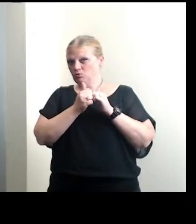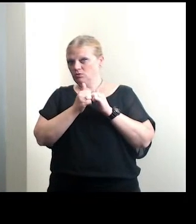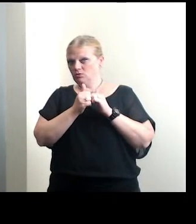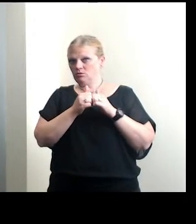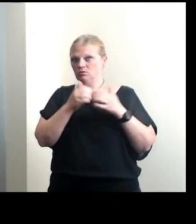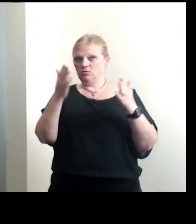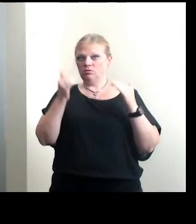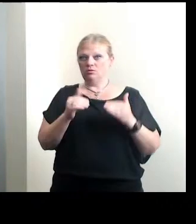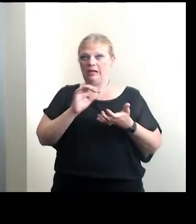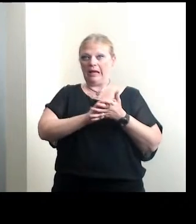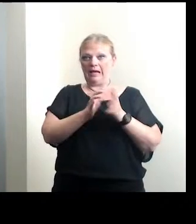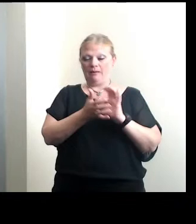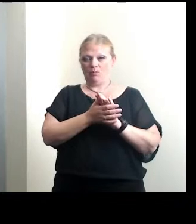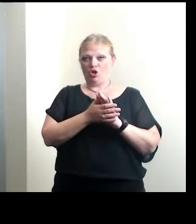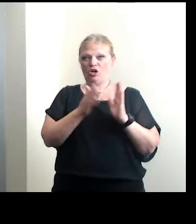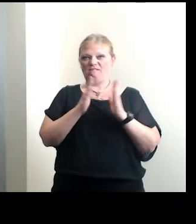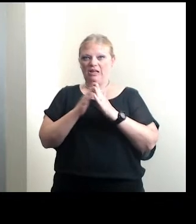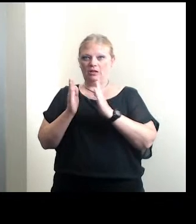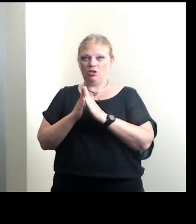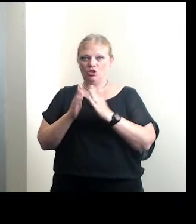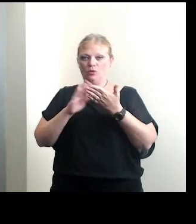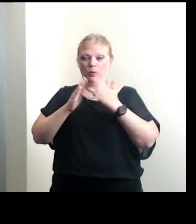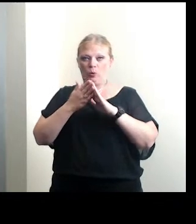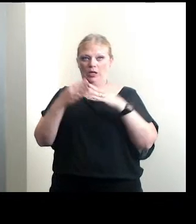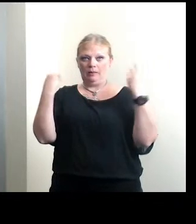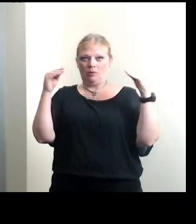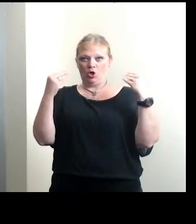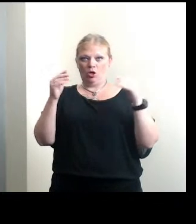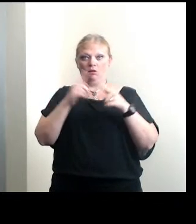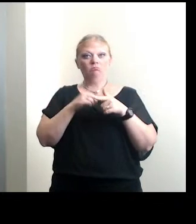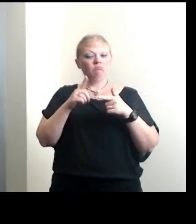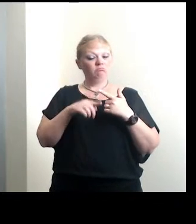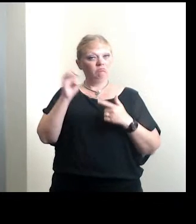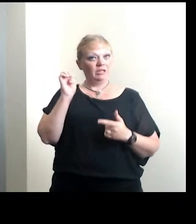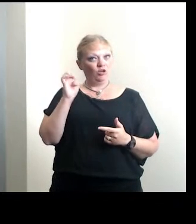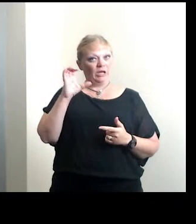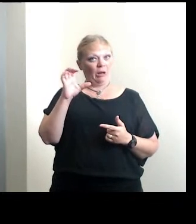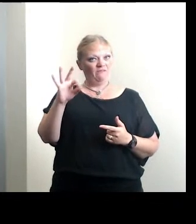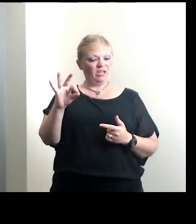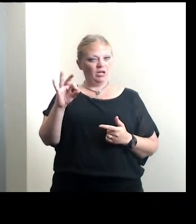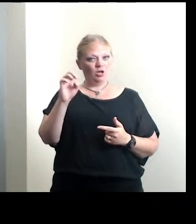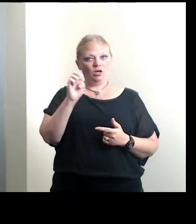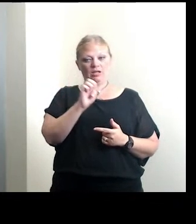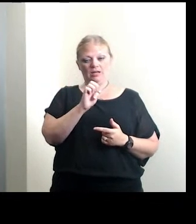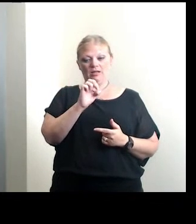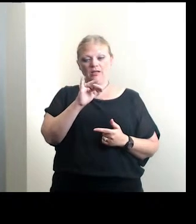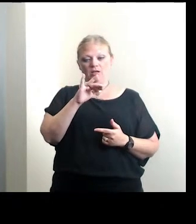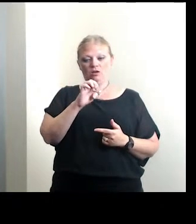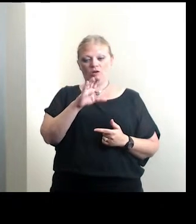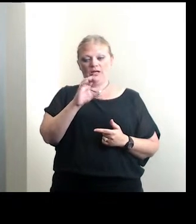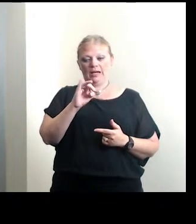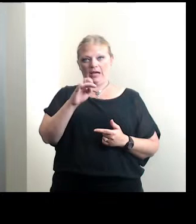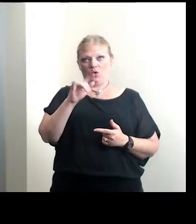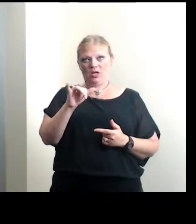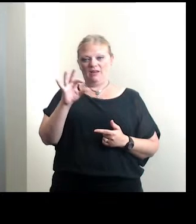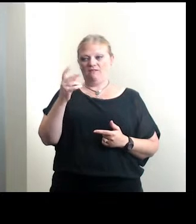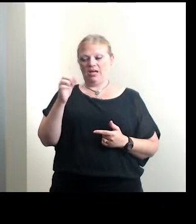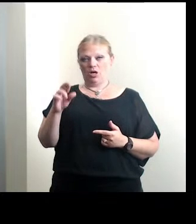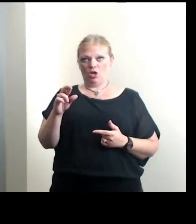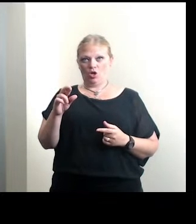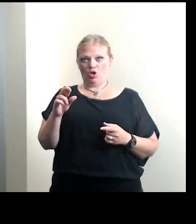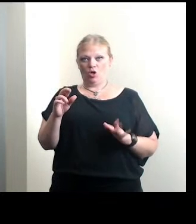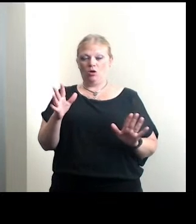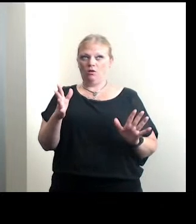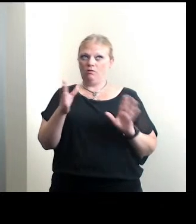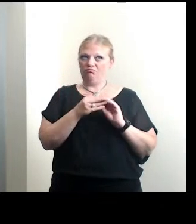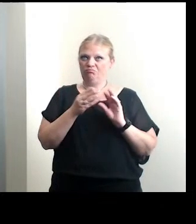Village Community Market, and then we are going to be at the Erie County Fair. So just want to say something about the fair. I know that you all are going to go